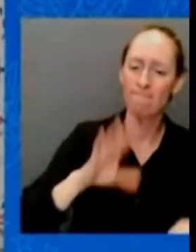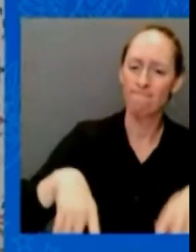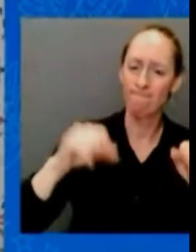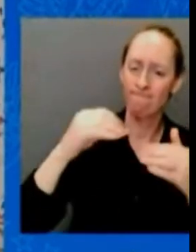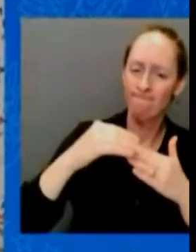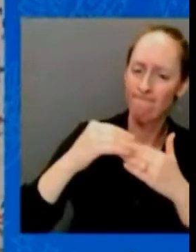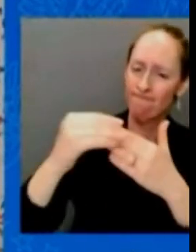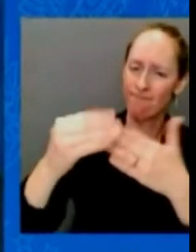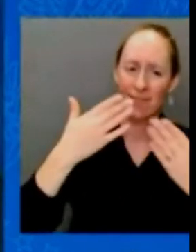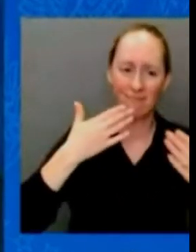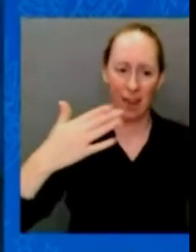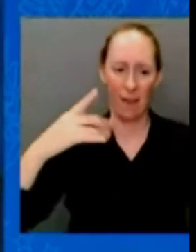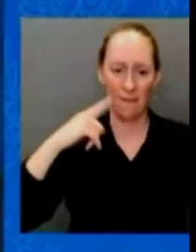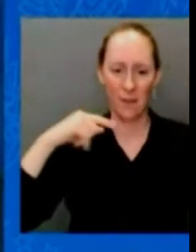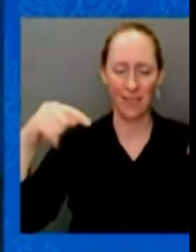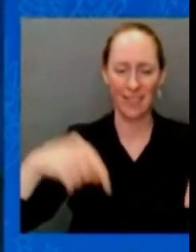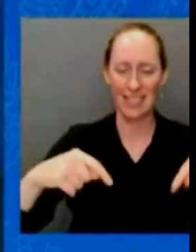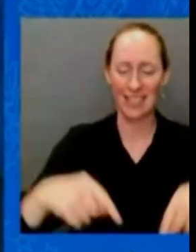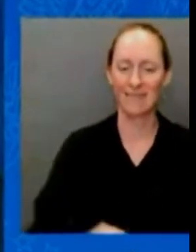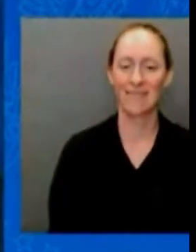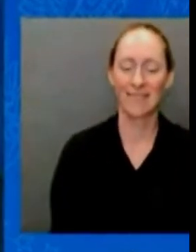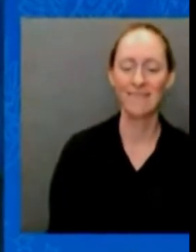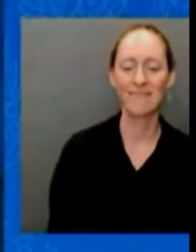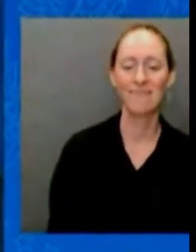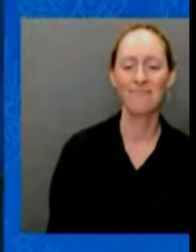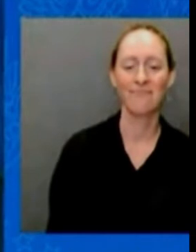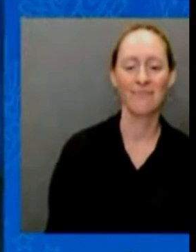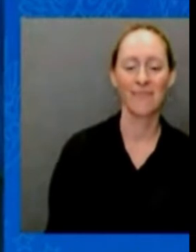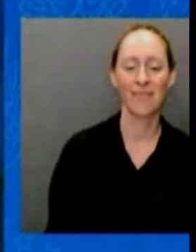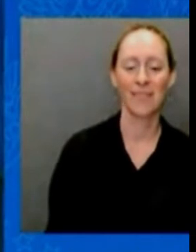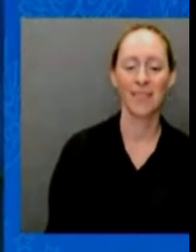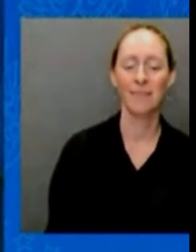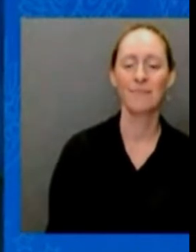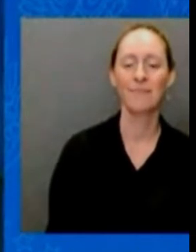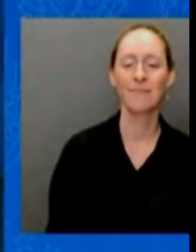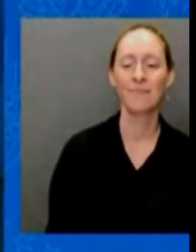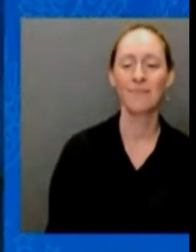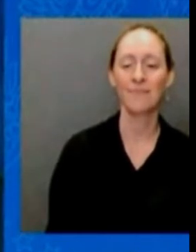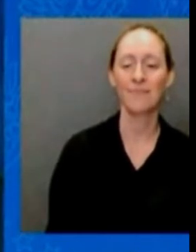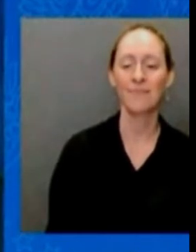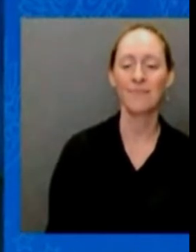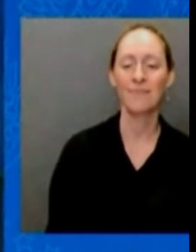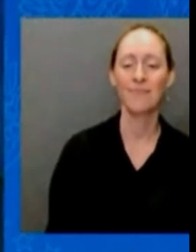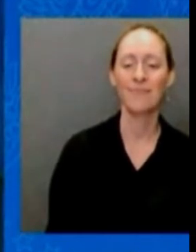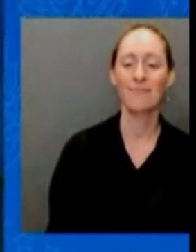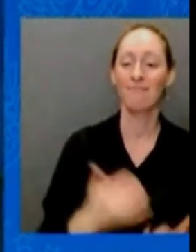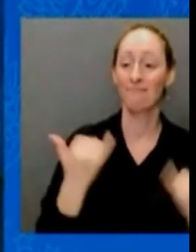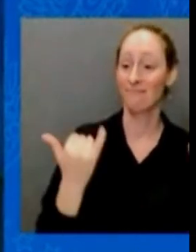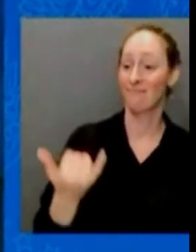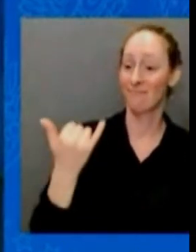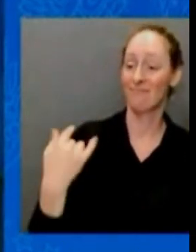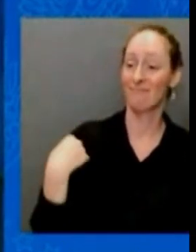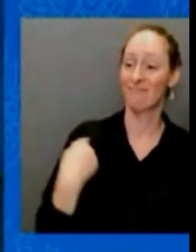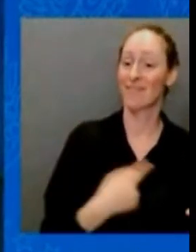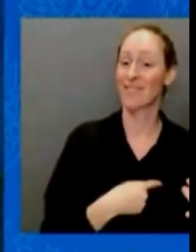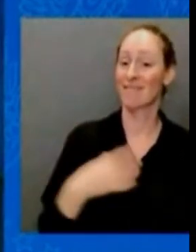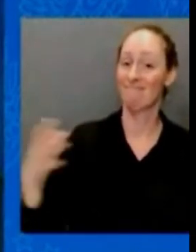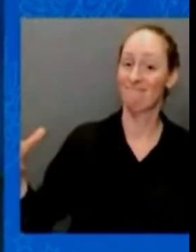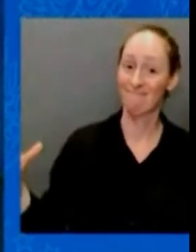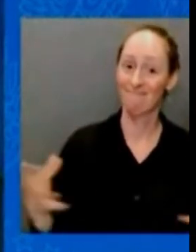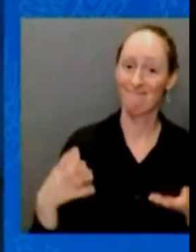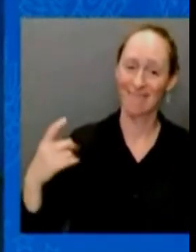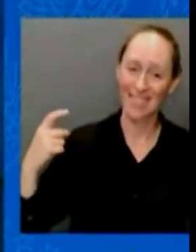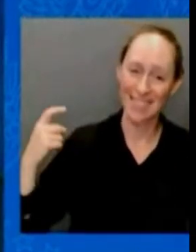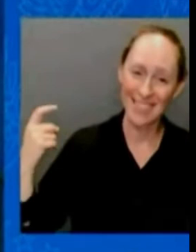And today we are celebrating the largest semiconductor manufacturing investment ever announced in the